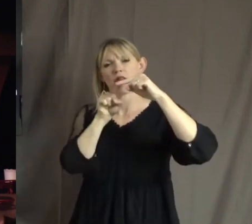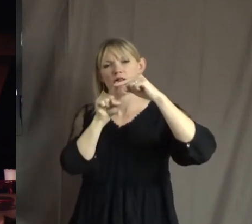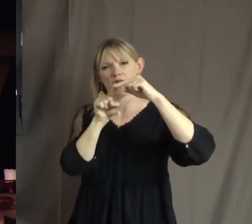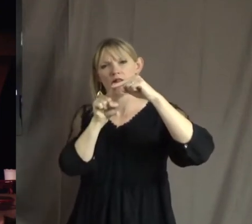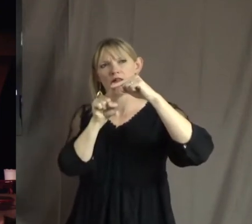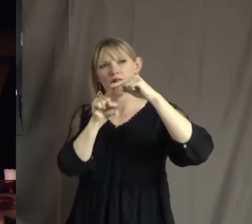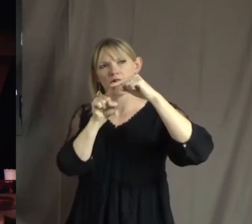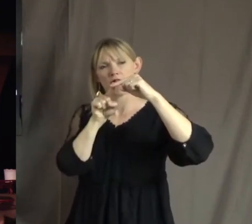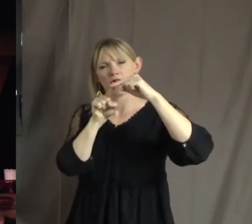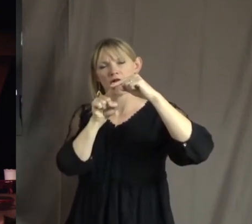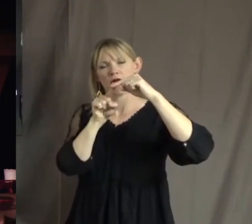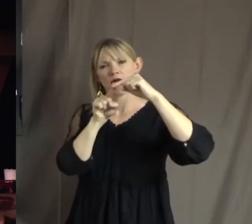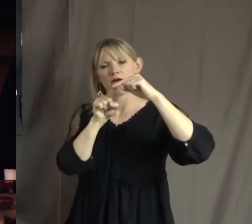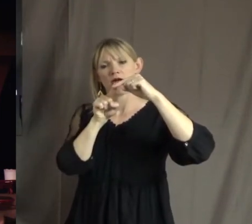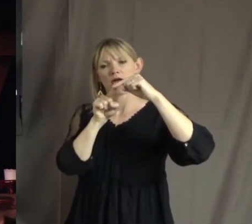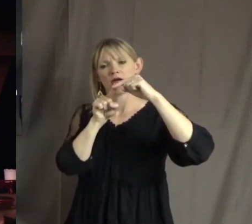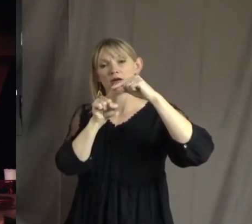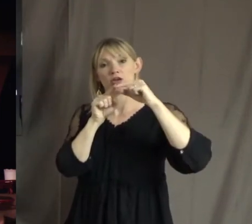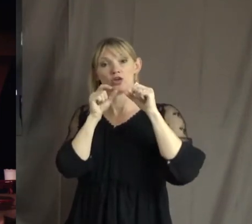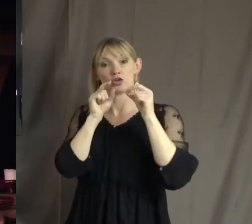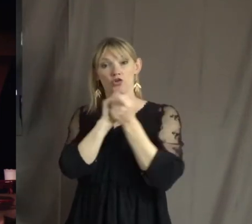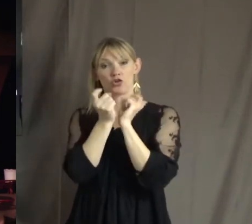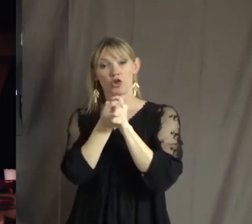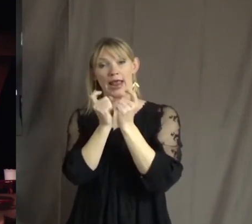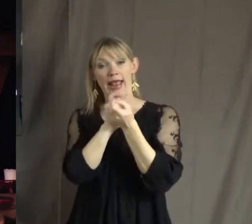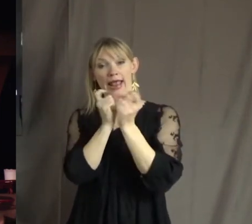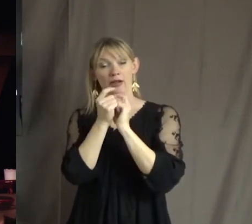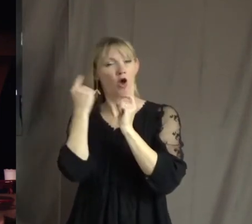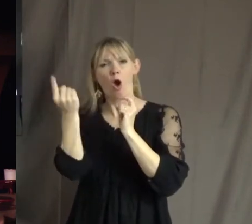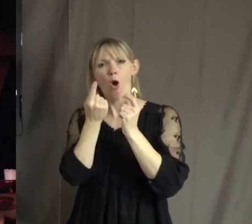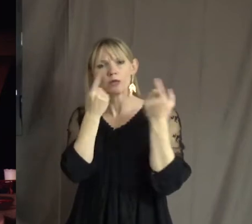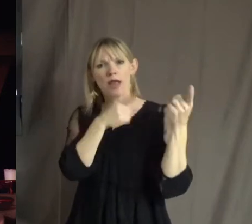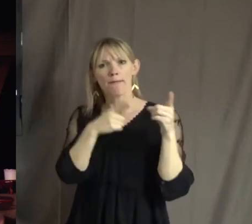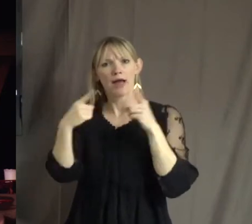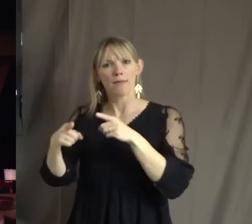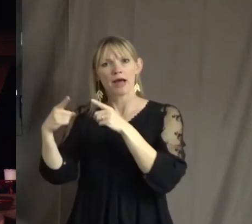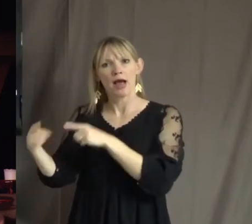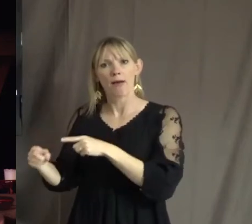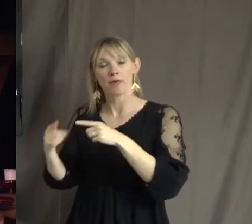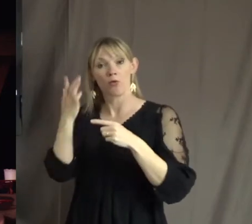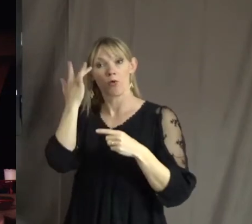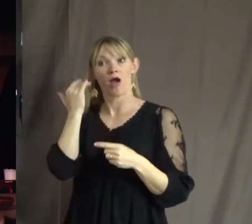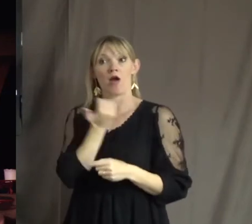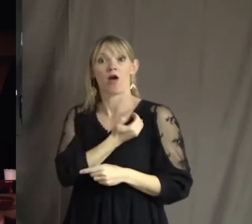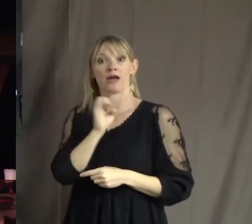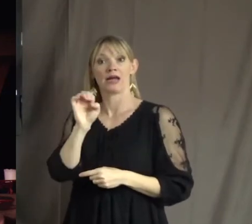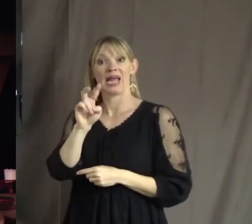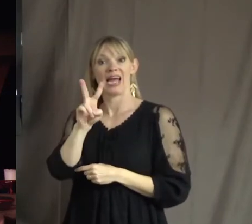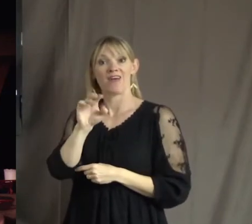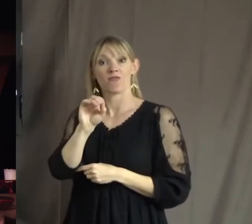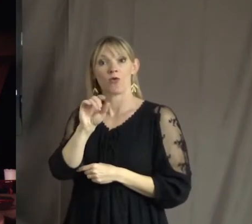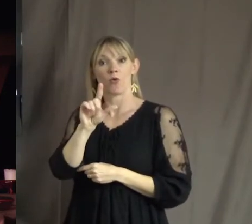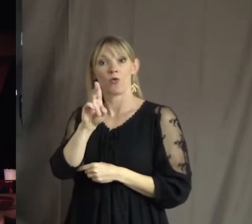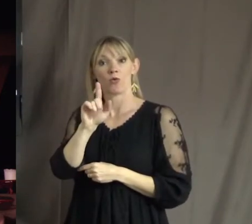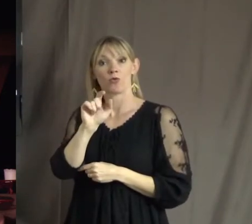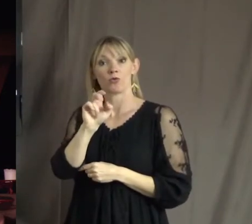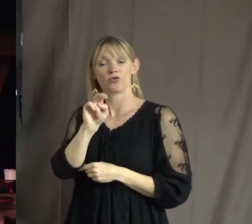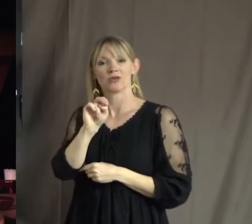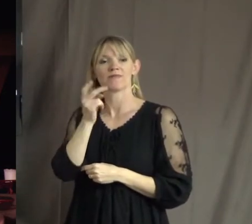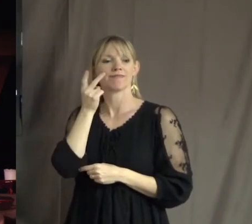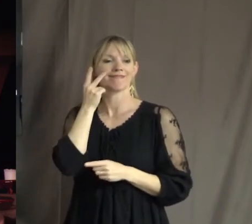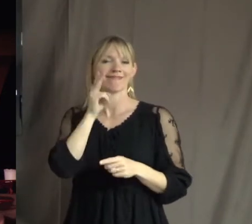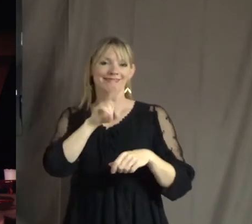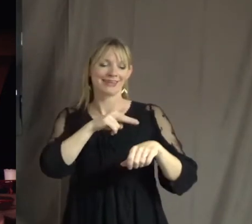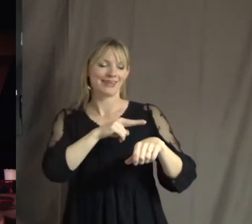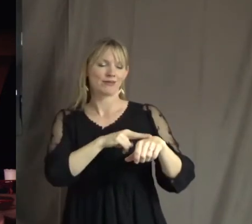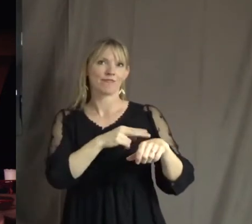and that change is constant because it is just our evolution. We look at nature, and I'm so grateful today